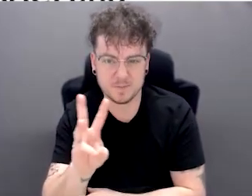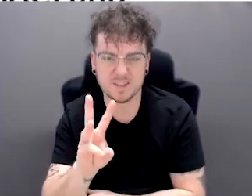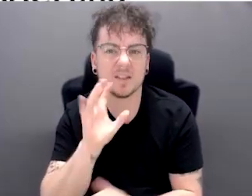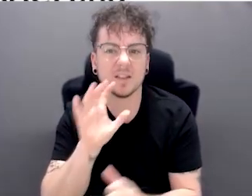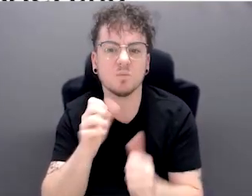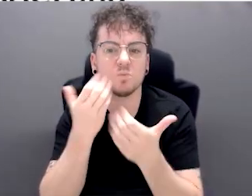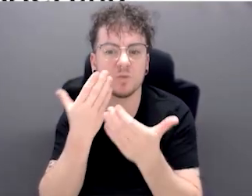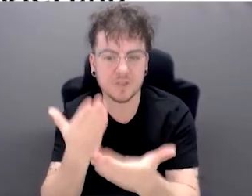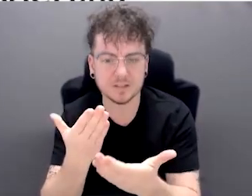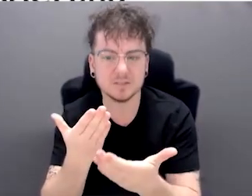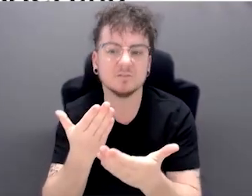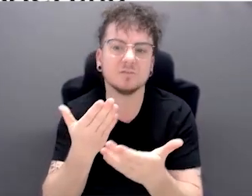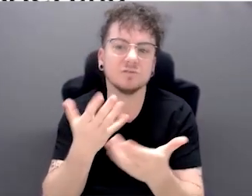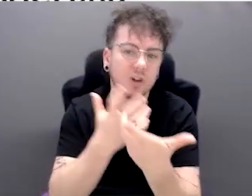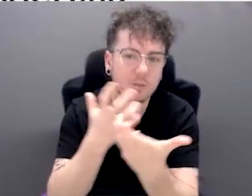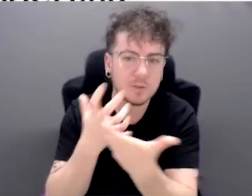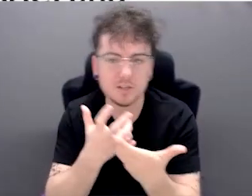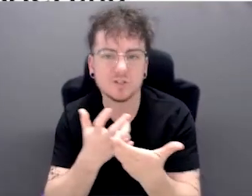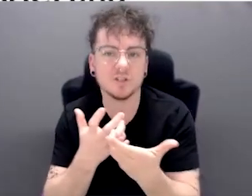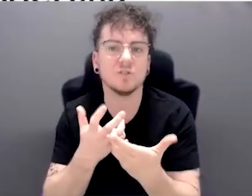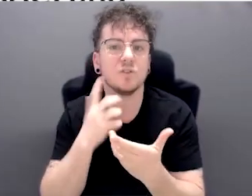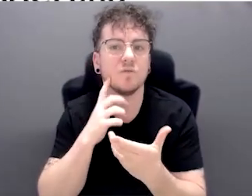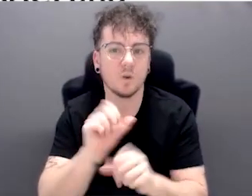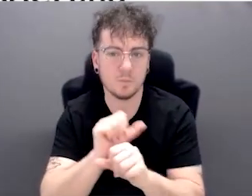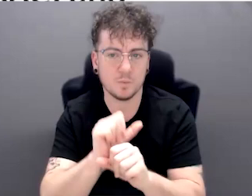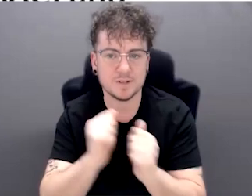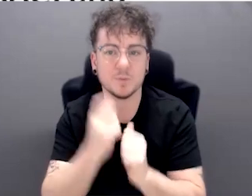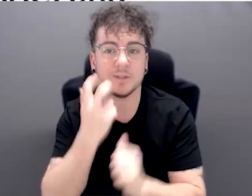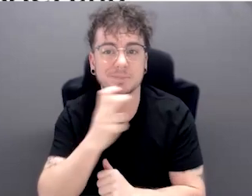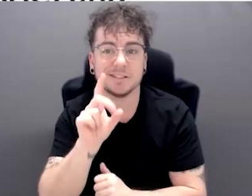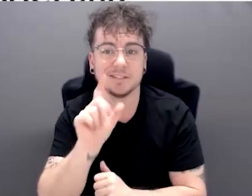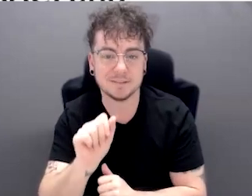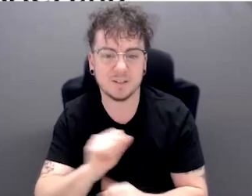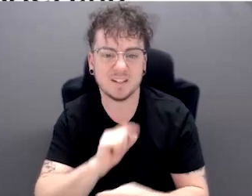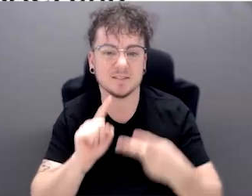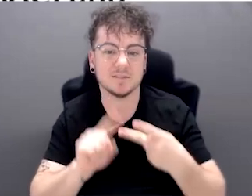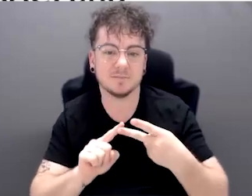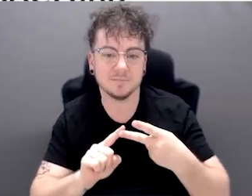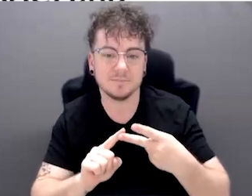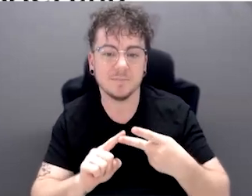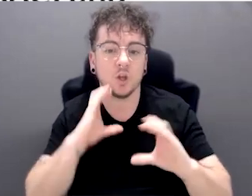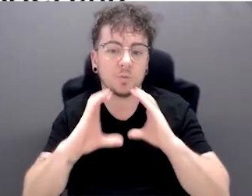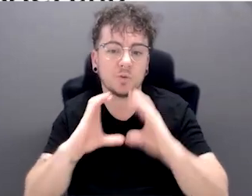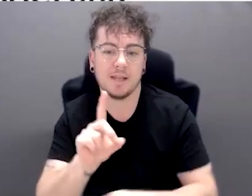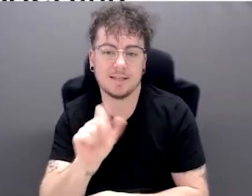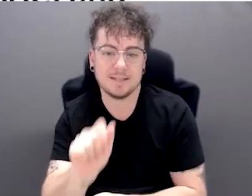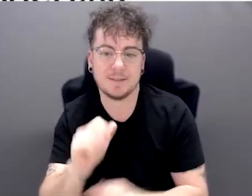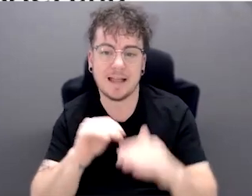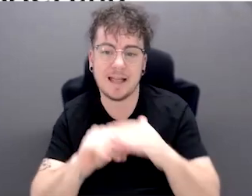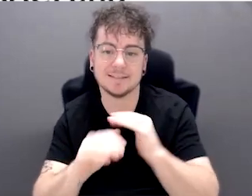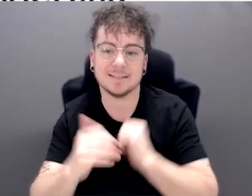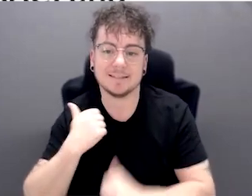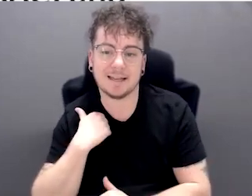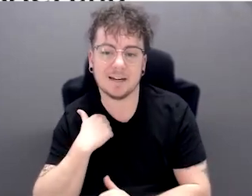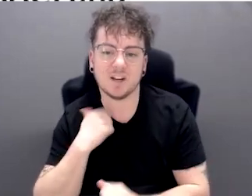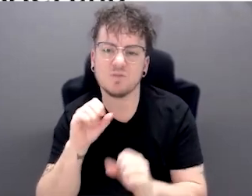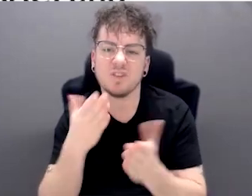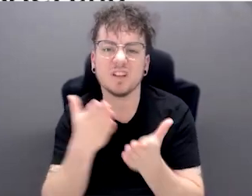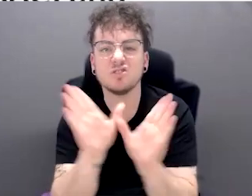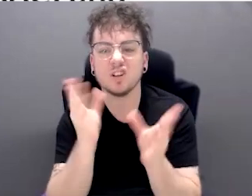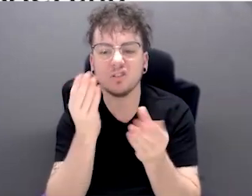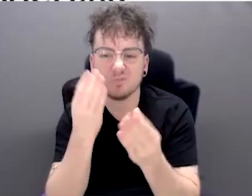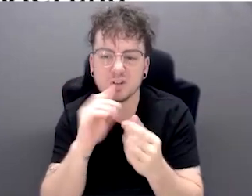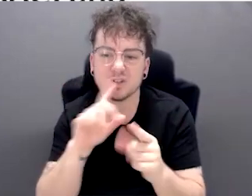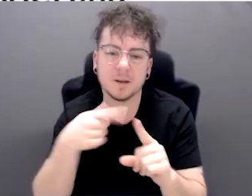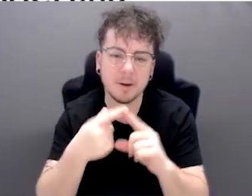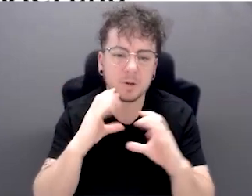disabilities. Communication Disabilities Access Canada provides general information on communication disabilities and